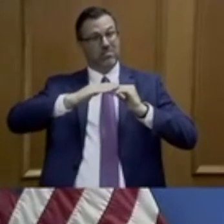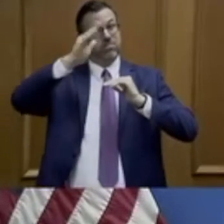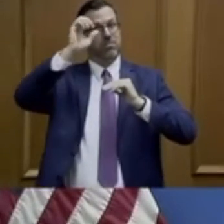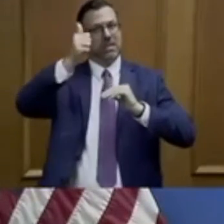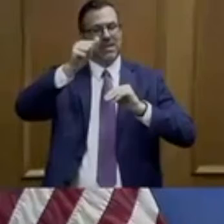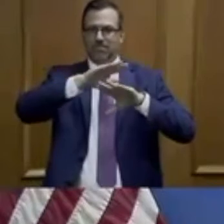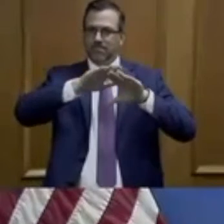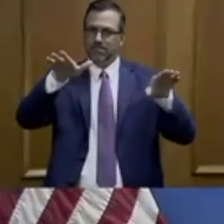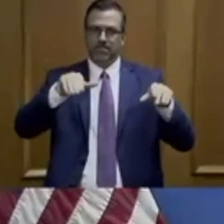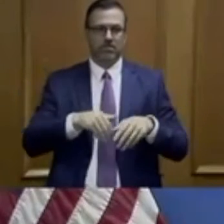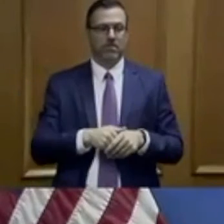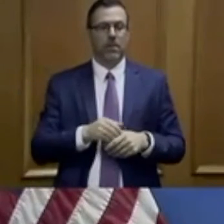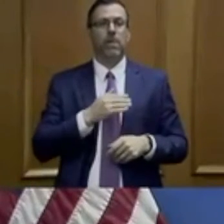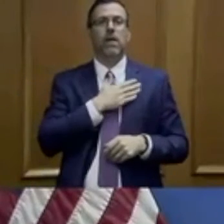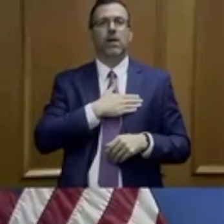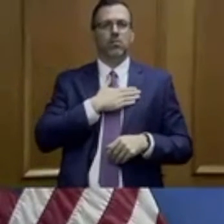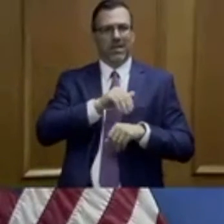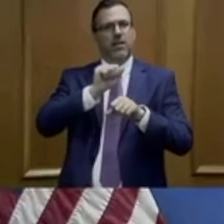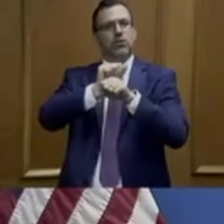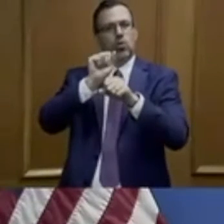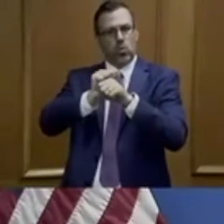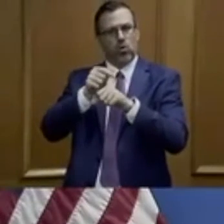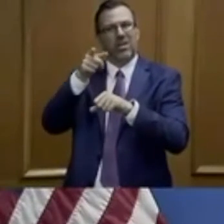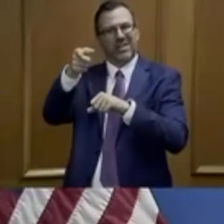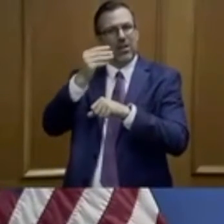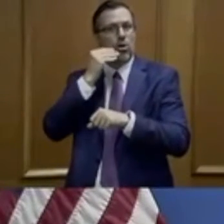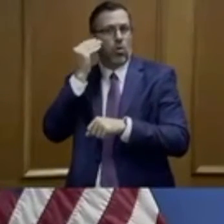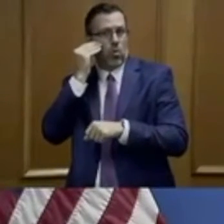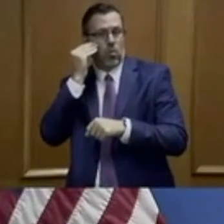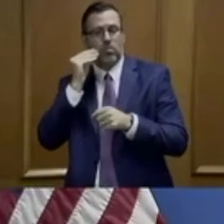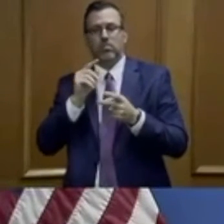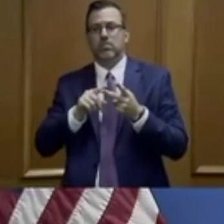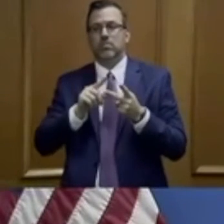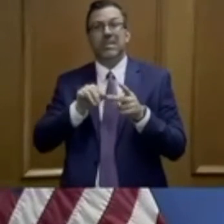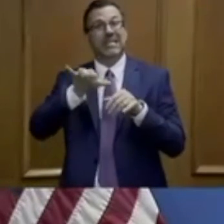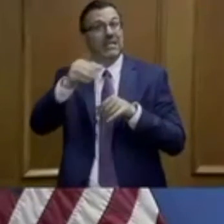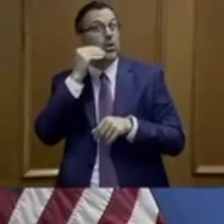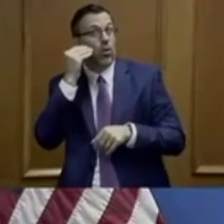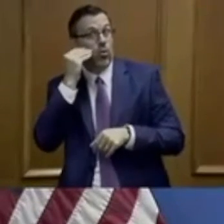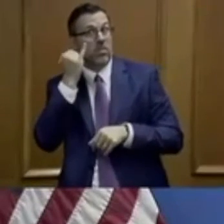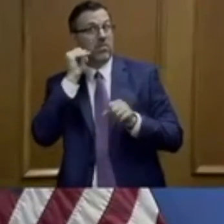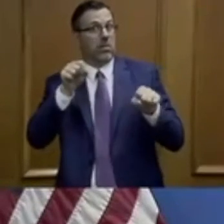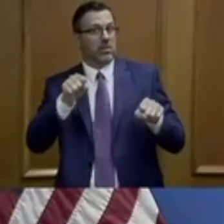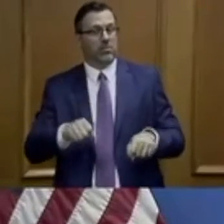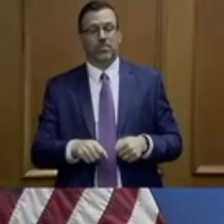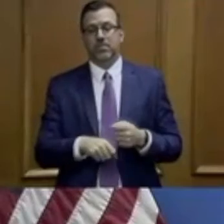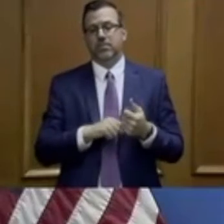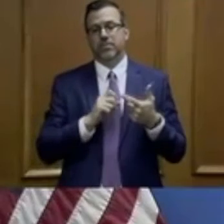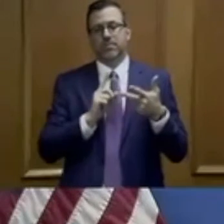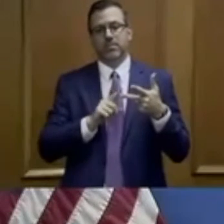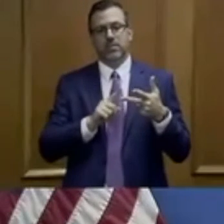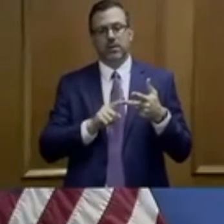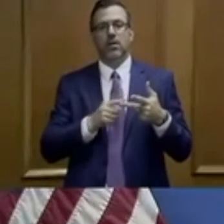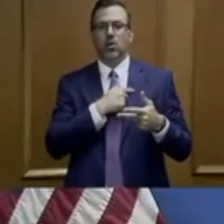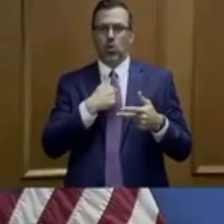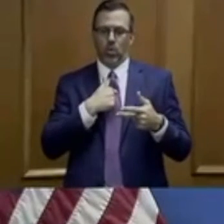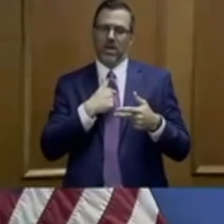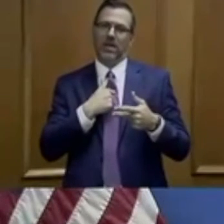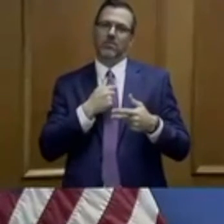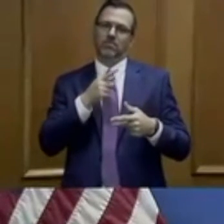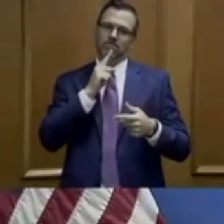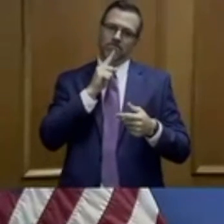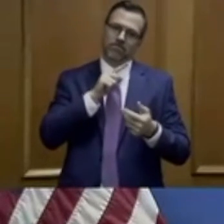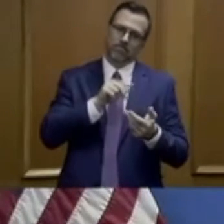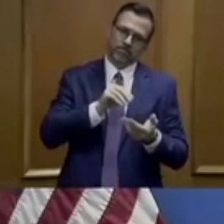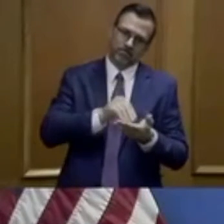from home and staying at home whenever possible, and we encourage the use of social distancing practices